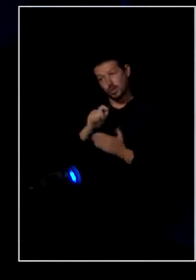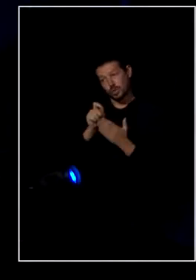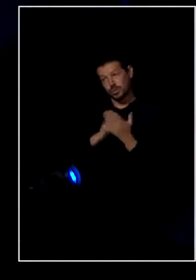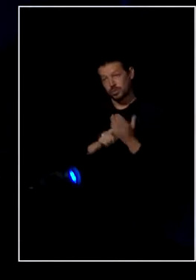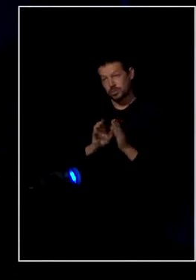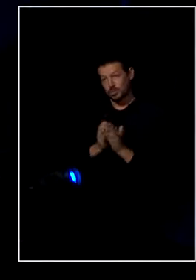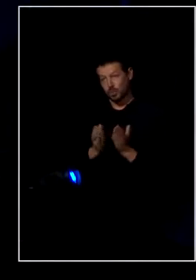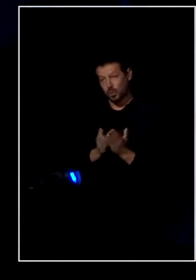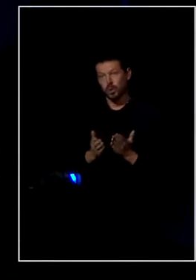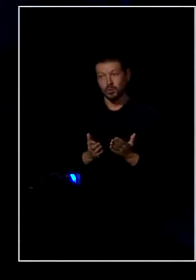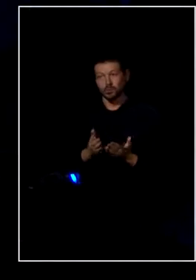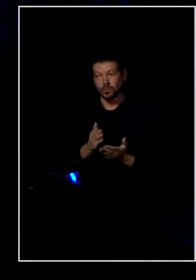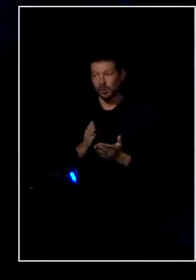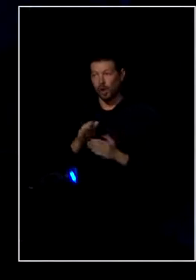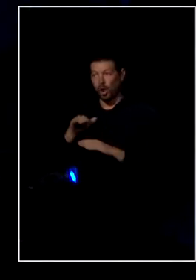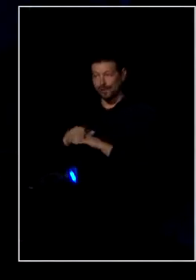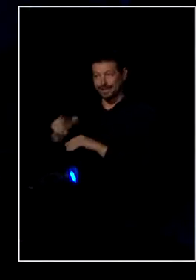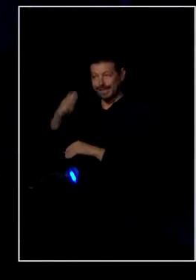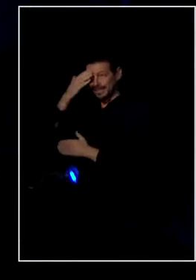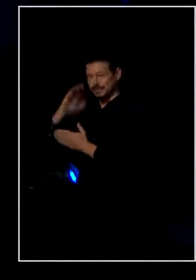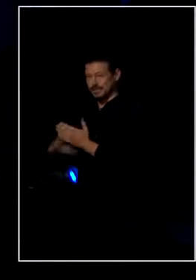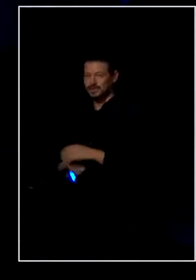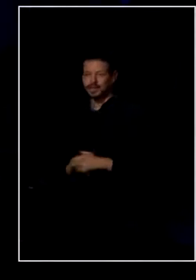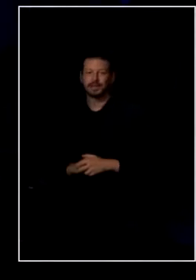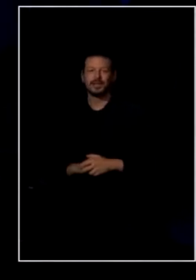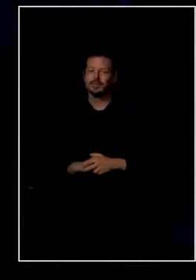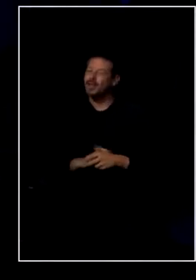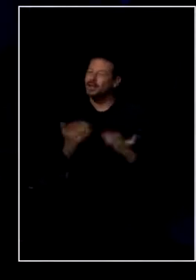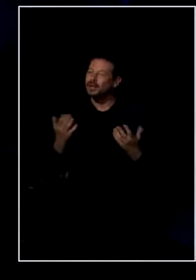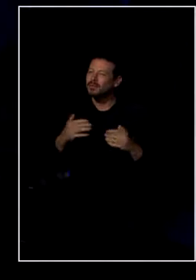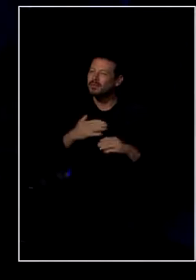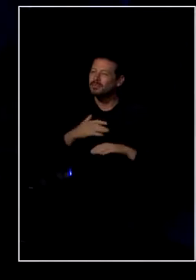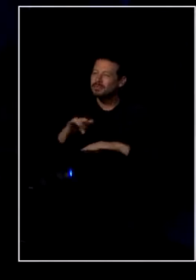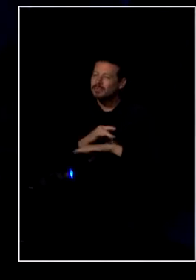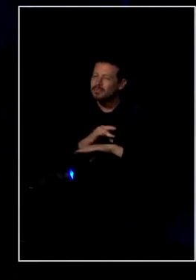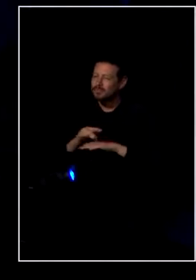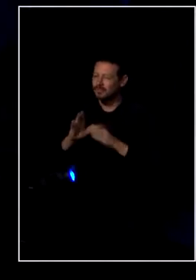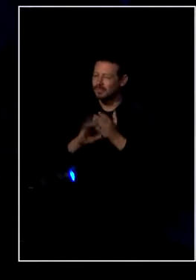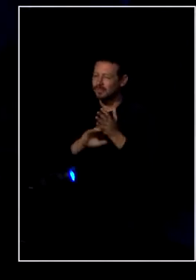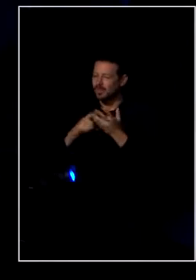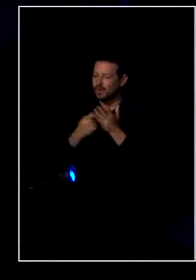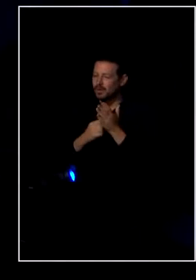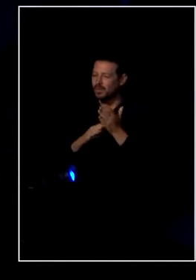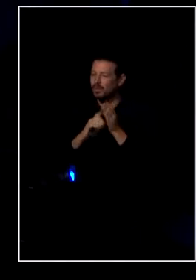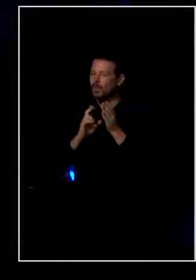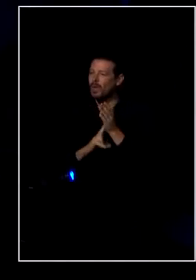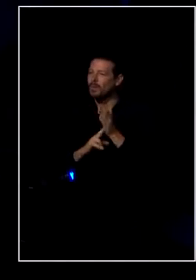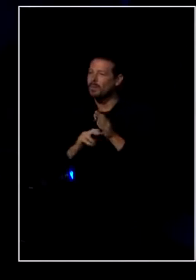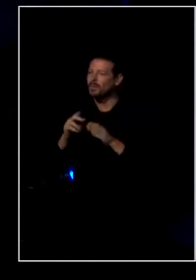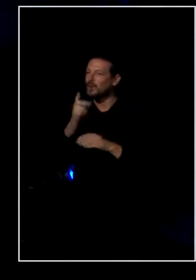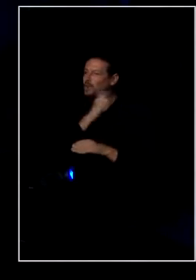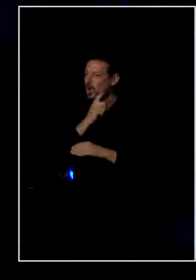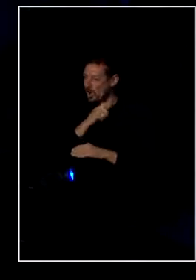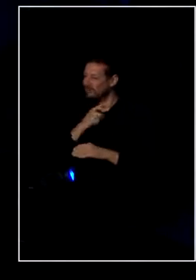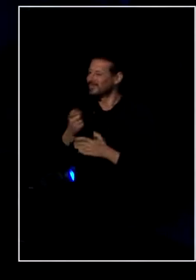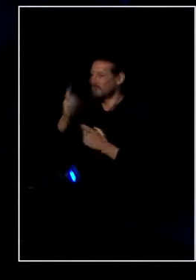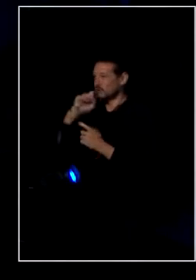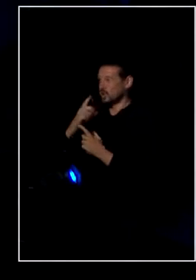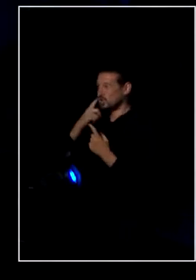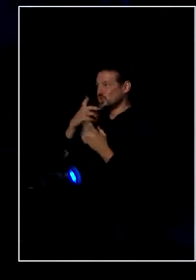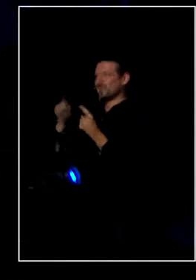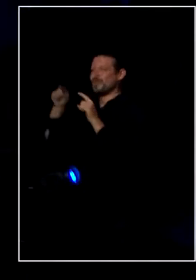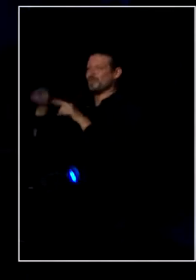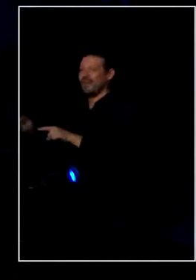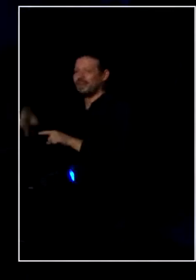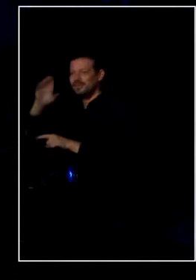I'm pretty sure. But, I mean, that's what Mormon Girl was kind of trying to show. So when I wrote Mormon Girl, it was about growing